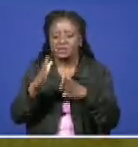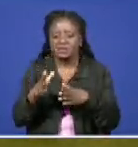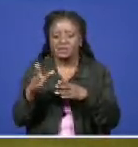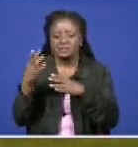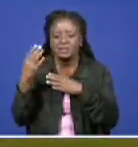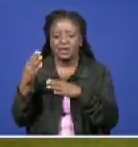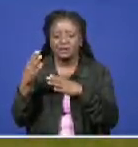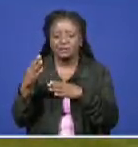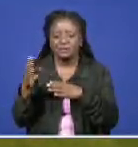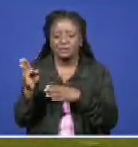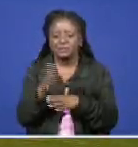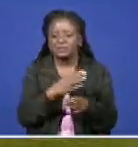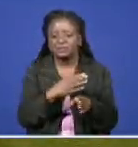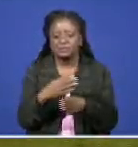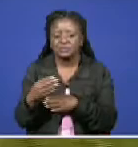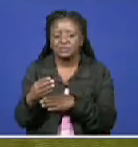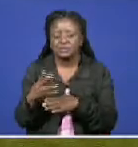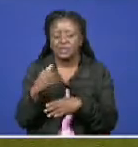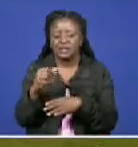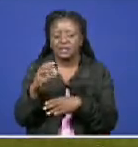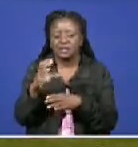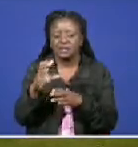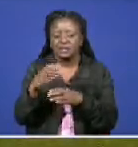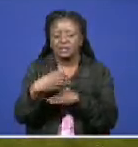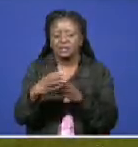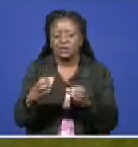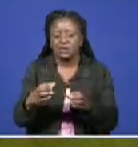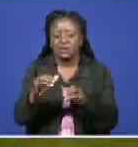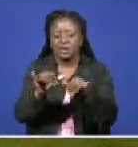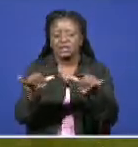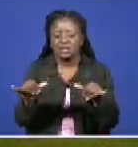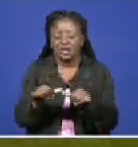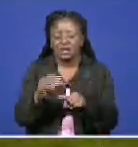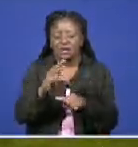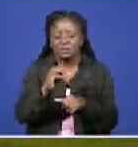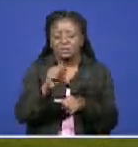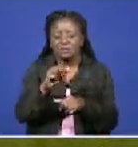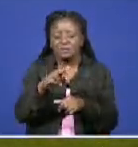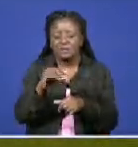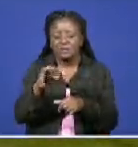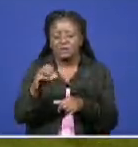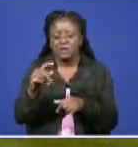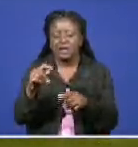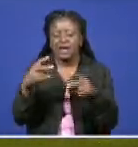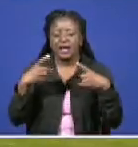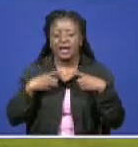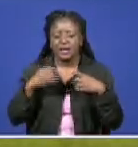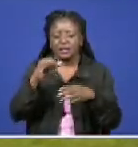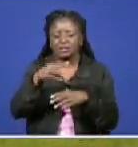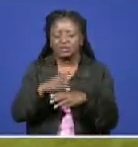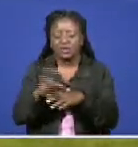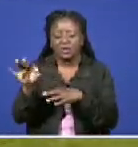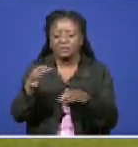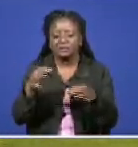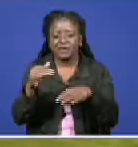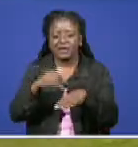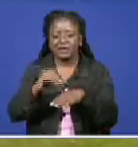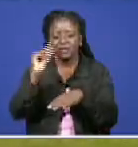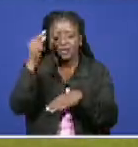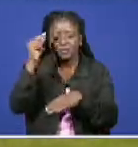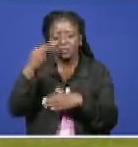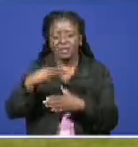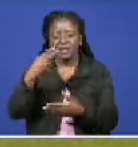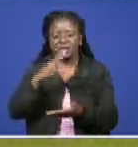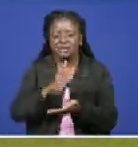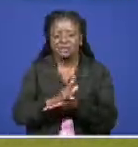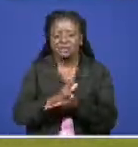Courtyard Marriott, hosted a job fair yesterday on the grounds of the government high school. Over 2,000 prospective employees turned out. In